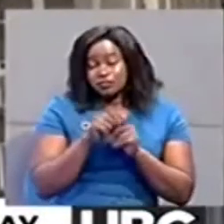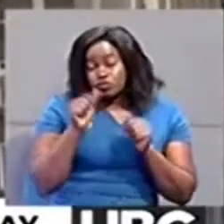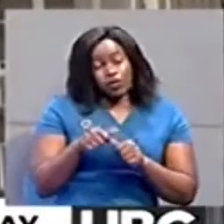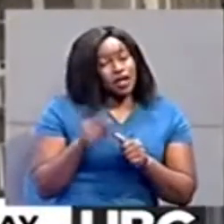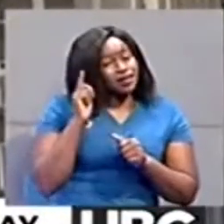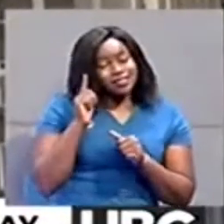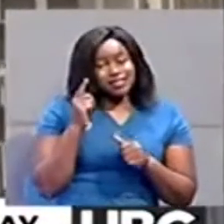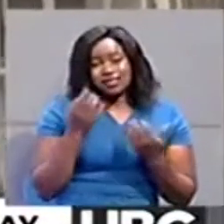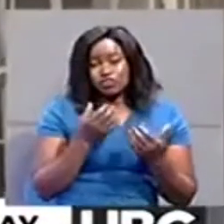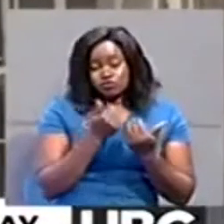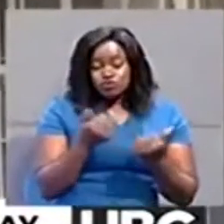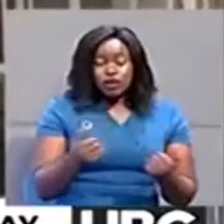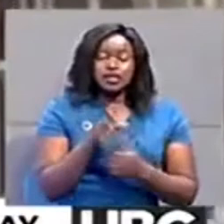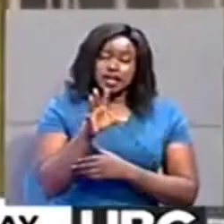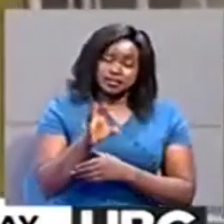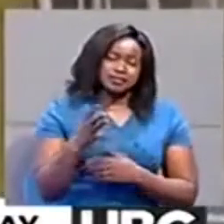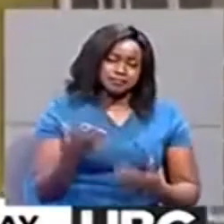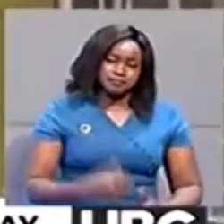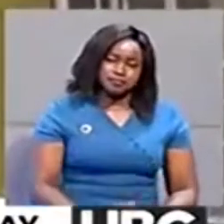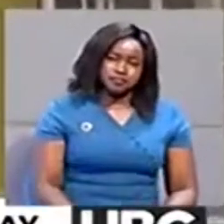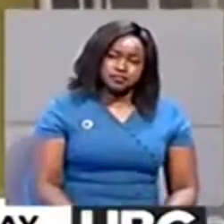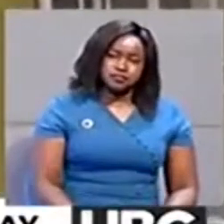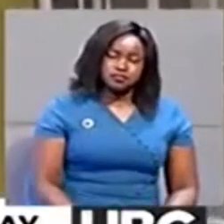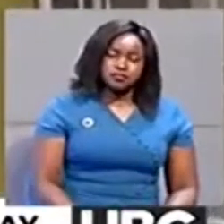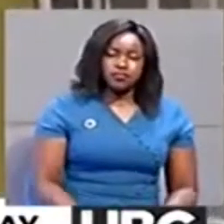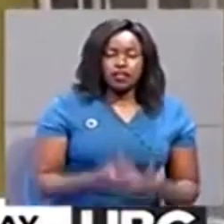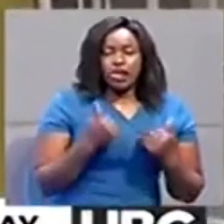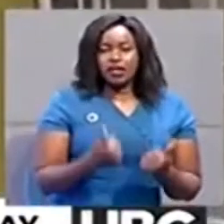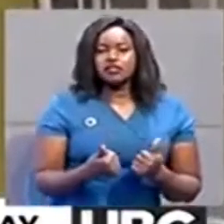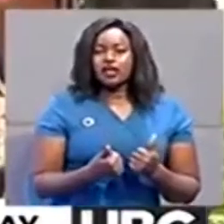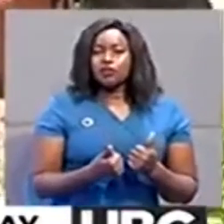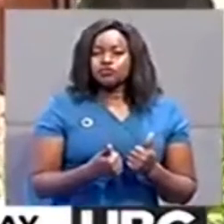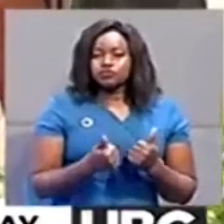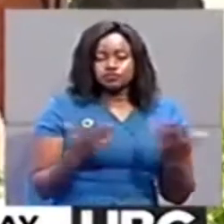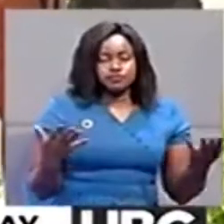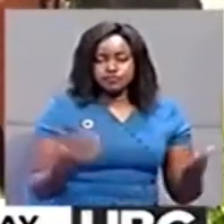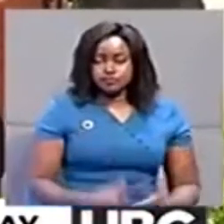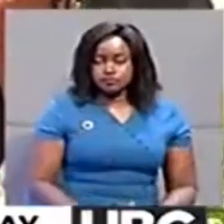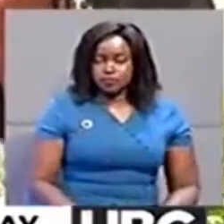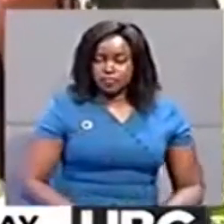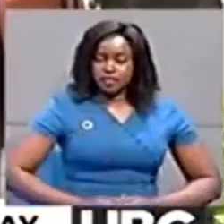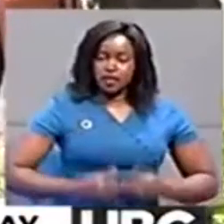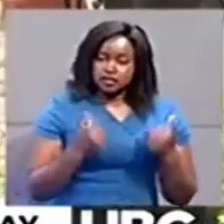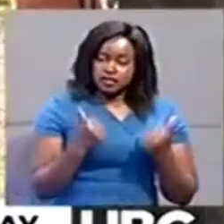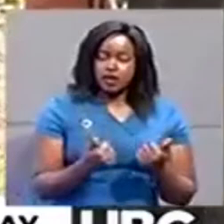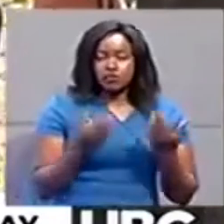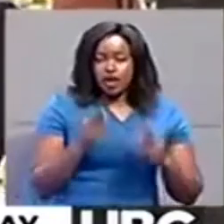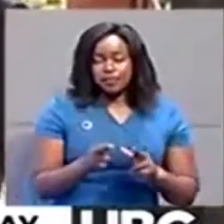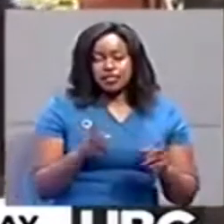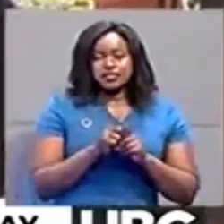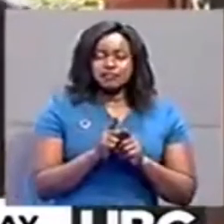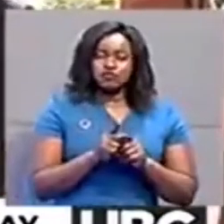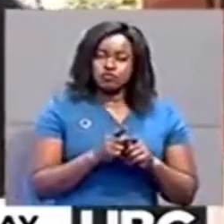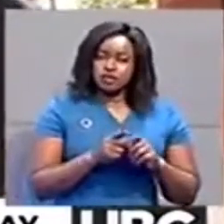is in Uganda. Unfortunately, the cause of childhood cancer is actually unclear. In lieu of this, a diplomatic